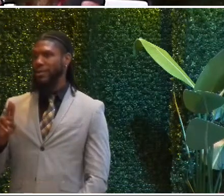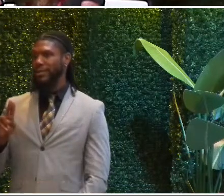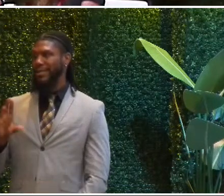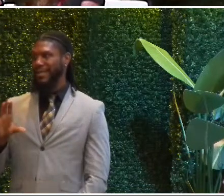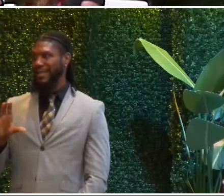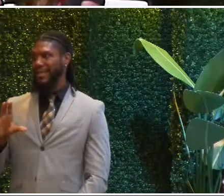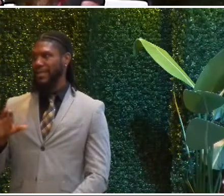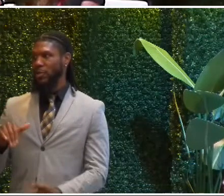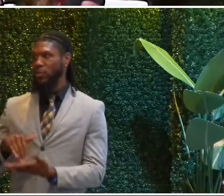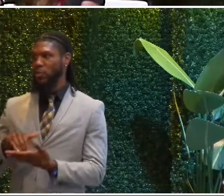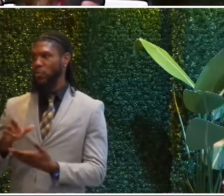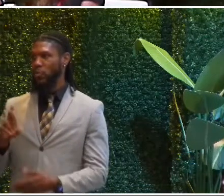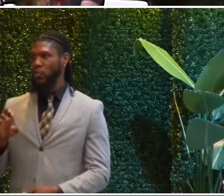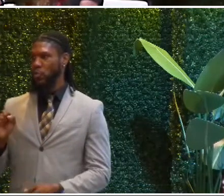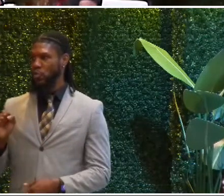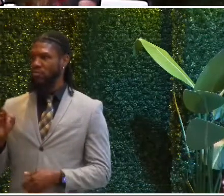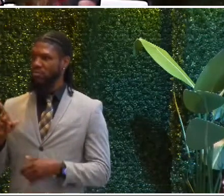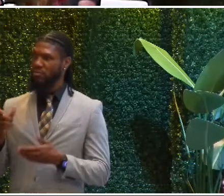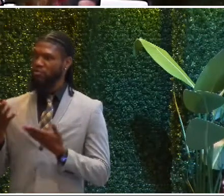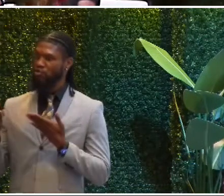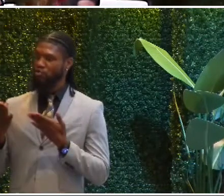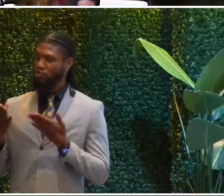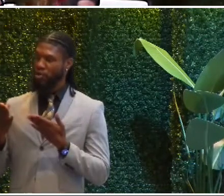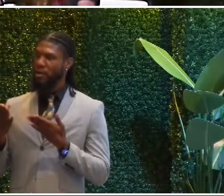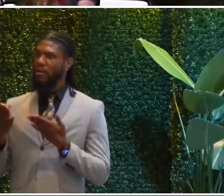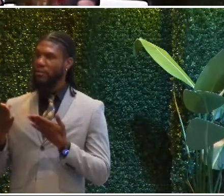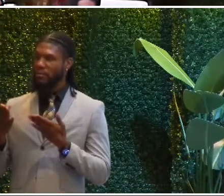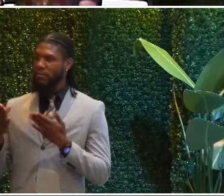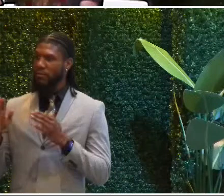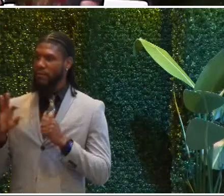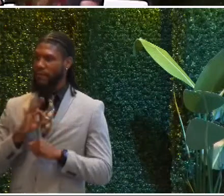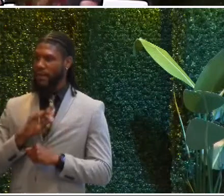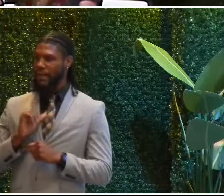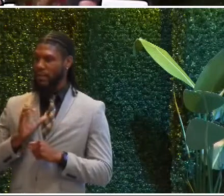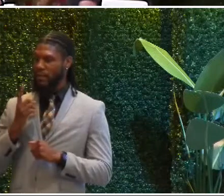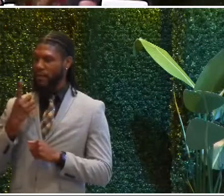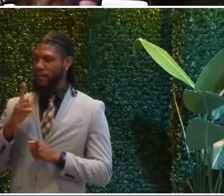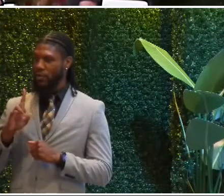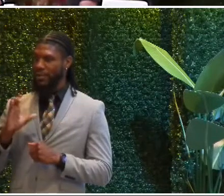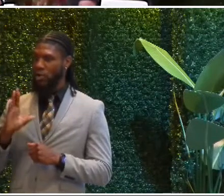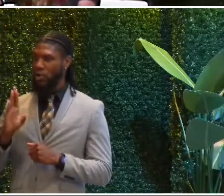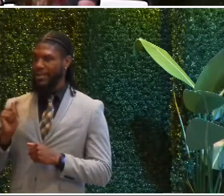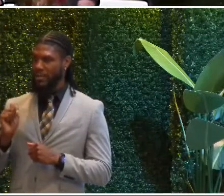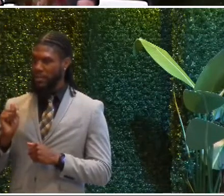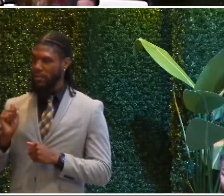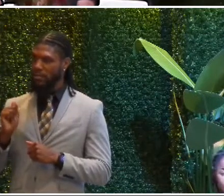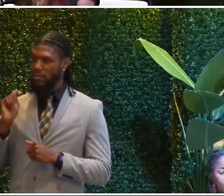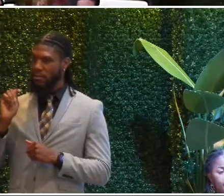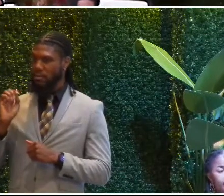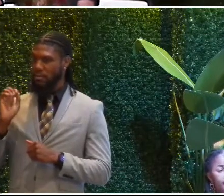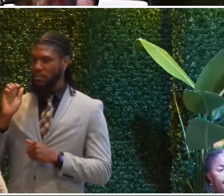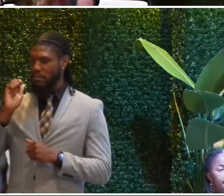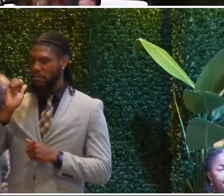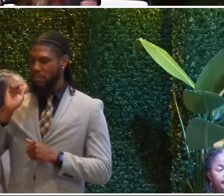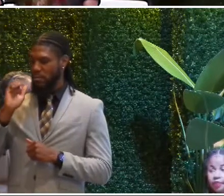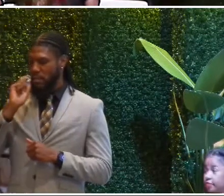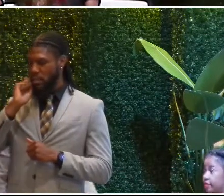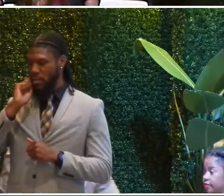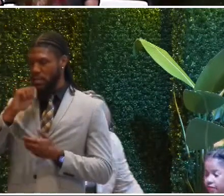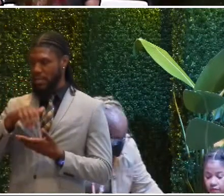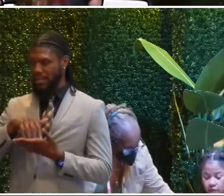as principal faculty in critical race and ethnic studies. She earned a PhD in Africana Studies